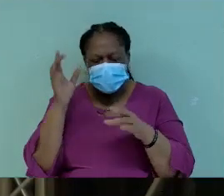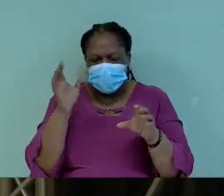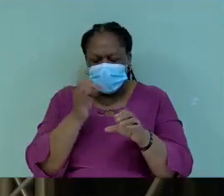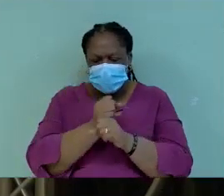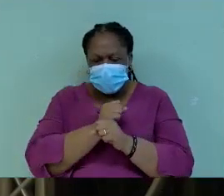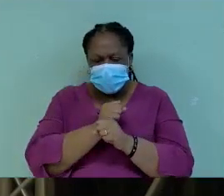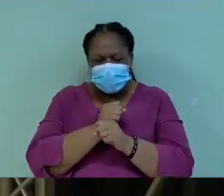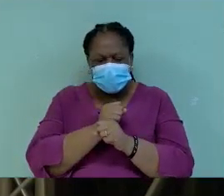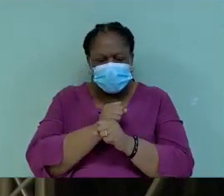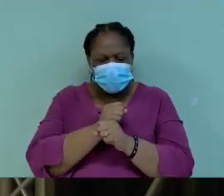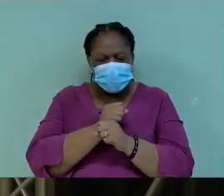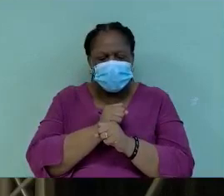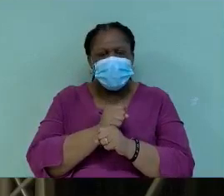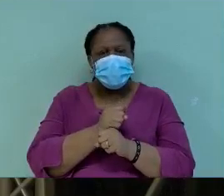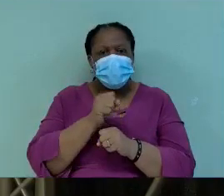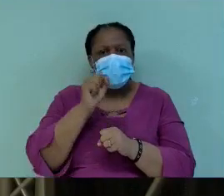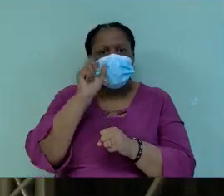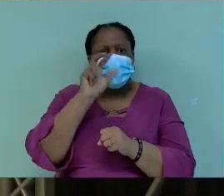a maximum of